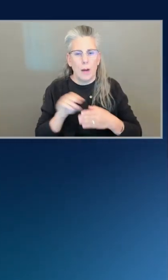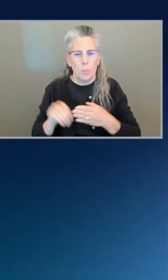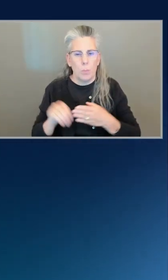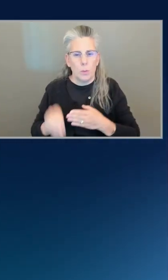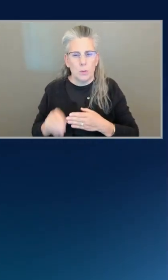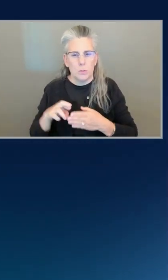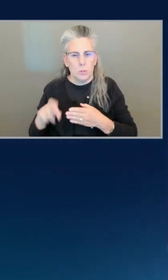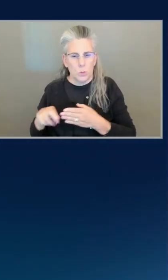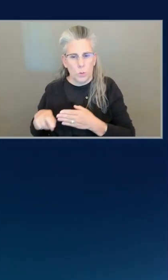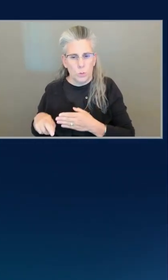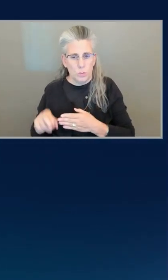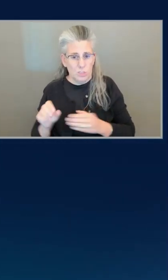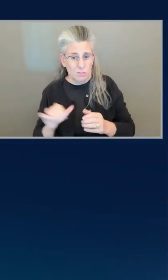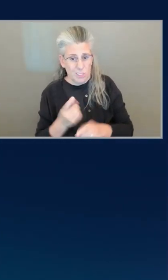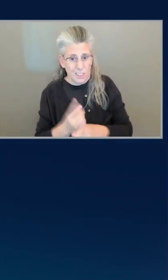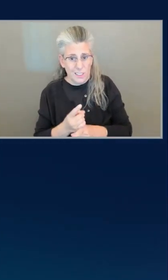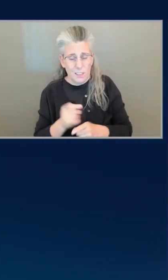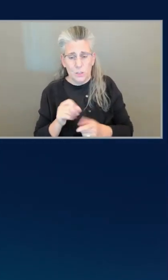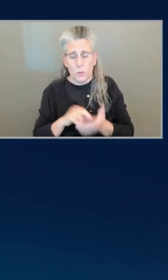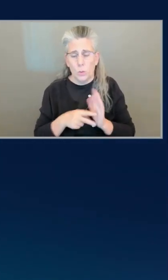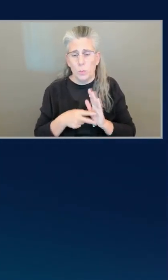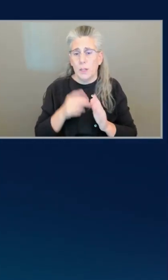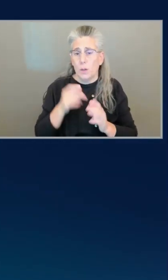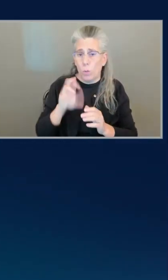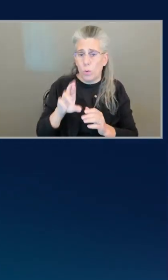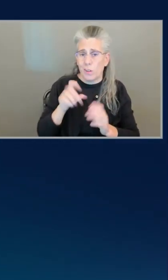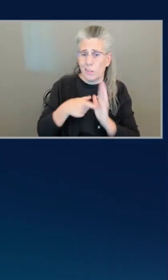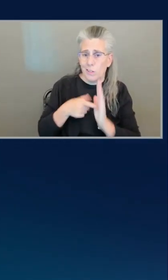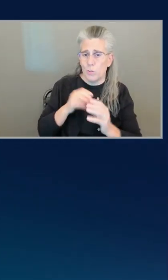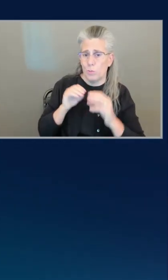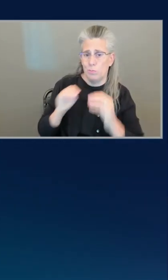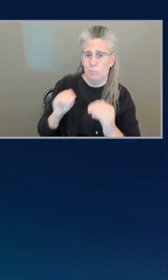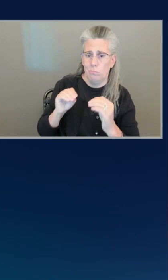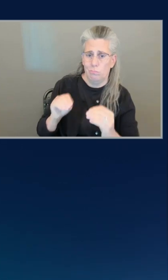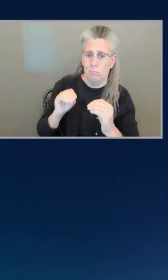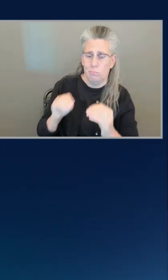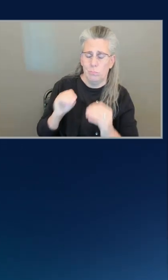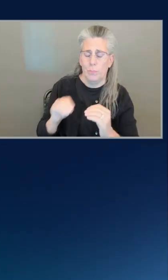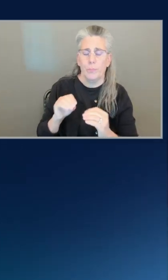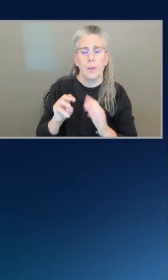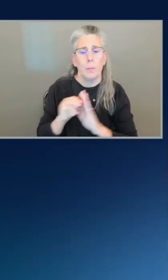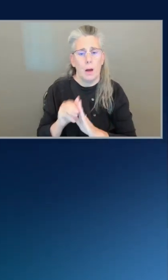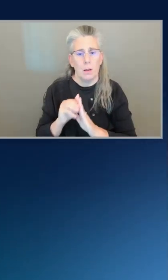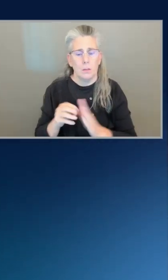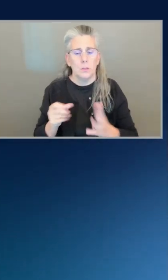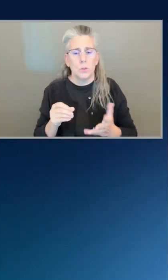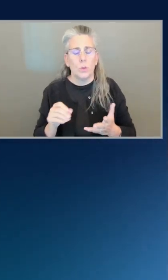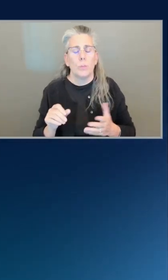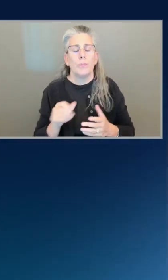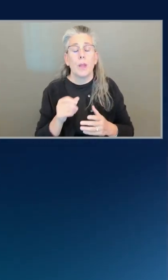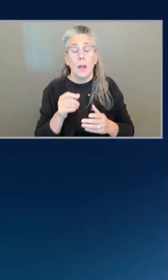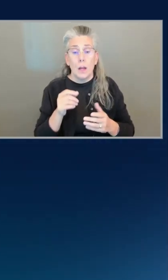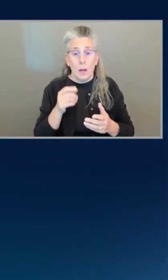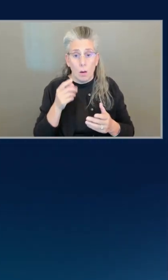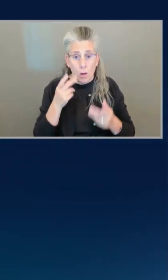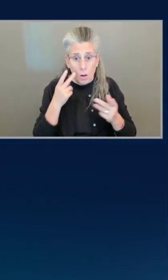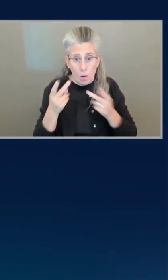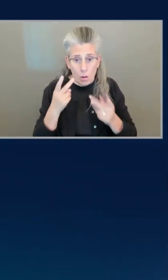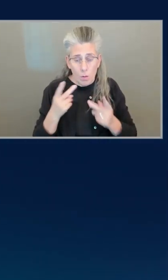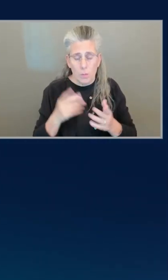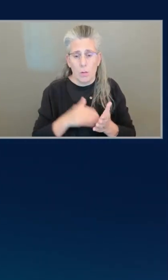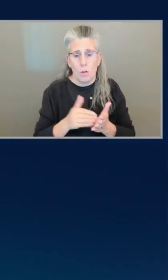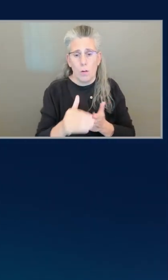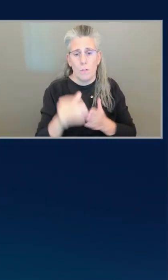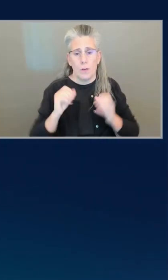training program that way, right? And so this is something that we see time and time again, is that people who are successful, they start